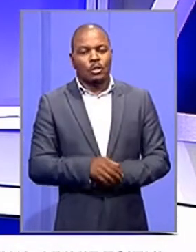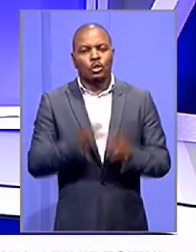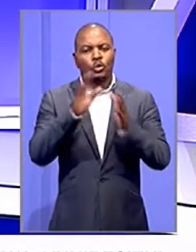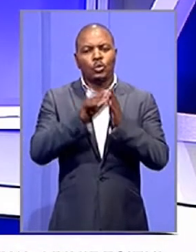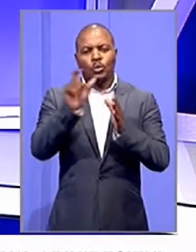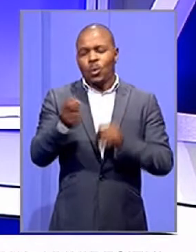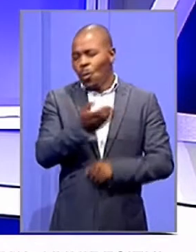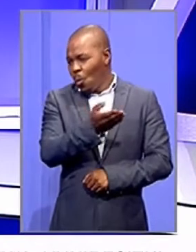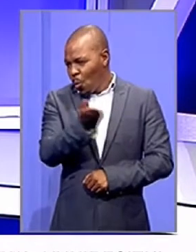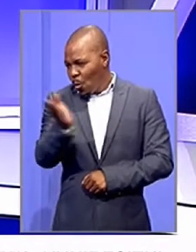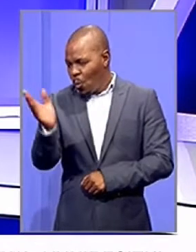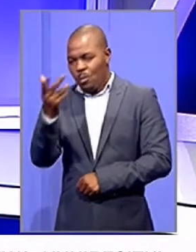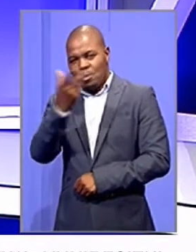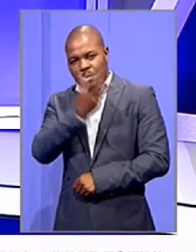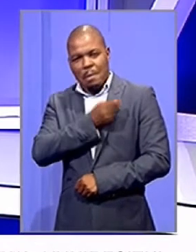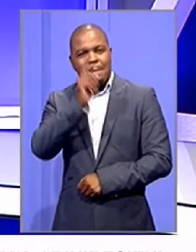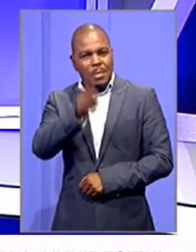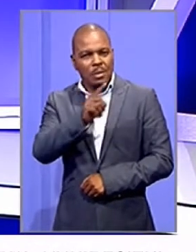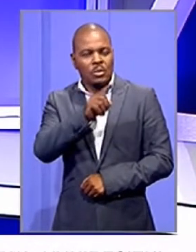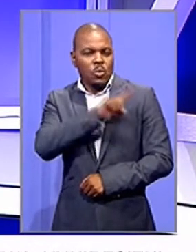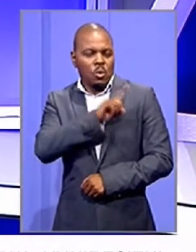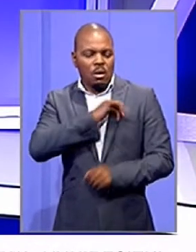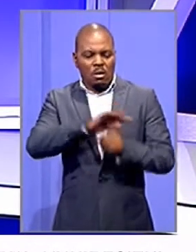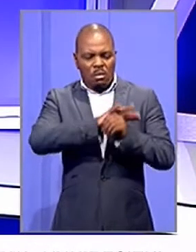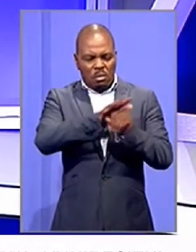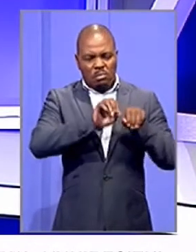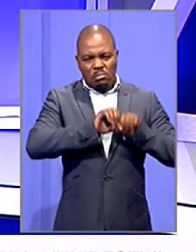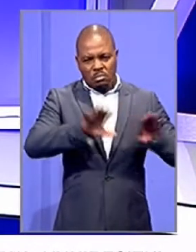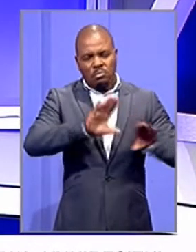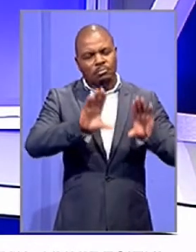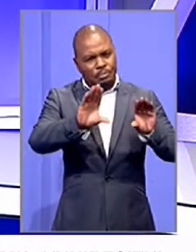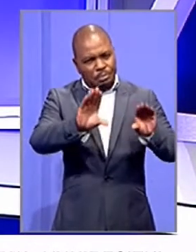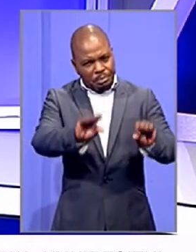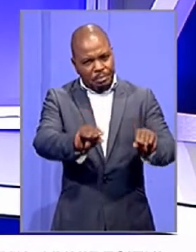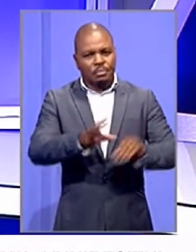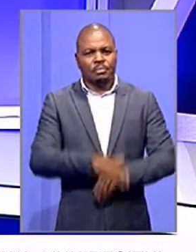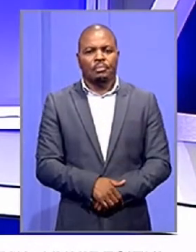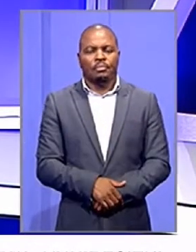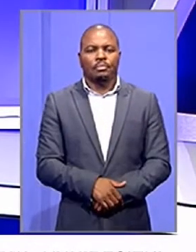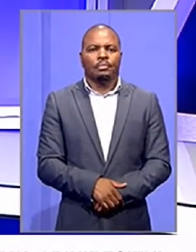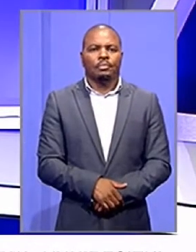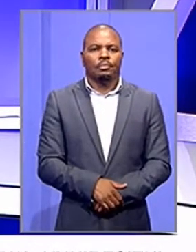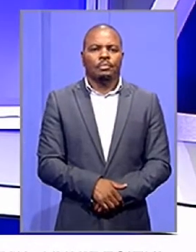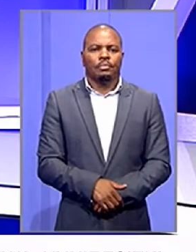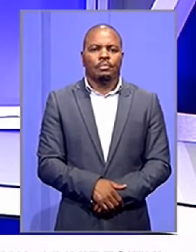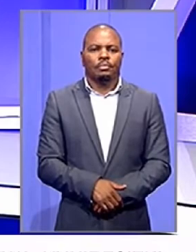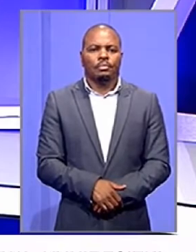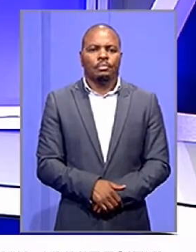baithuti ba swanela go entiwa go leka go thibela le go phatlalela ga leuba la coronavirus.